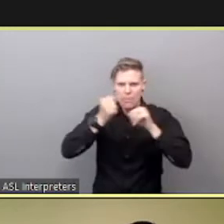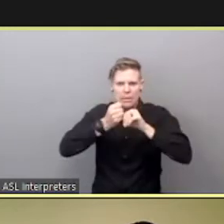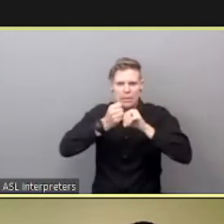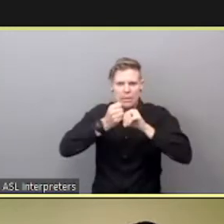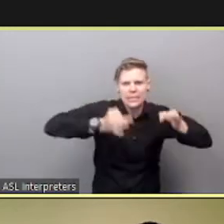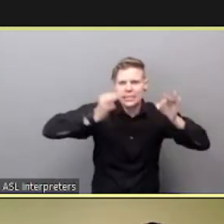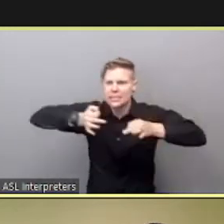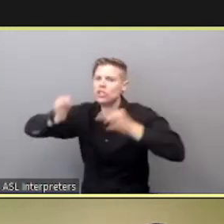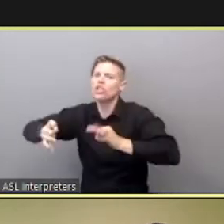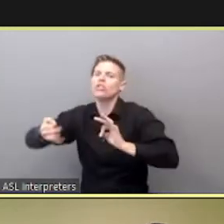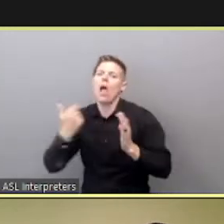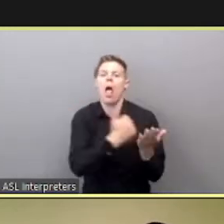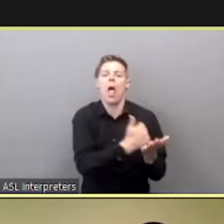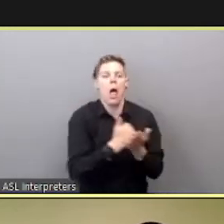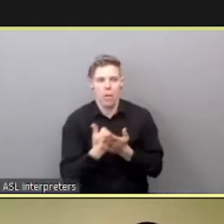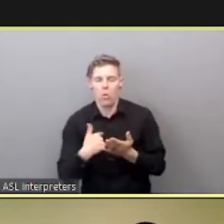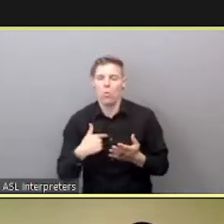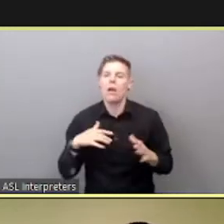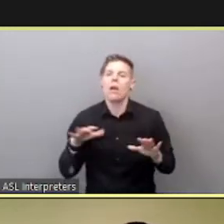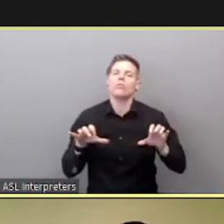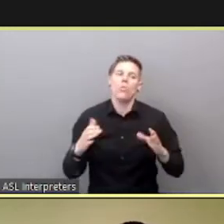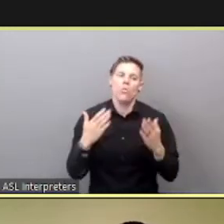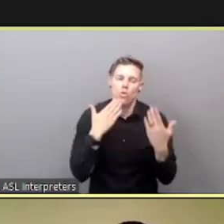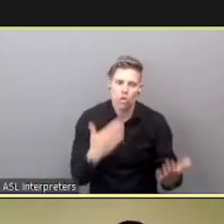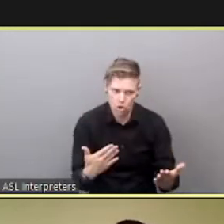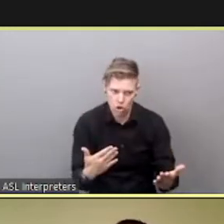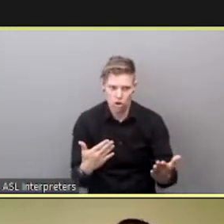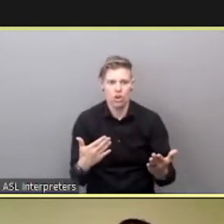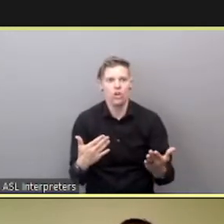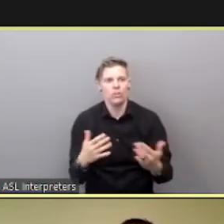downturn. Next slide, please.